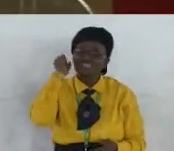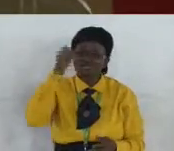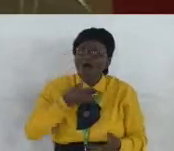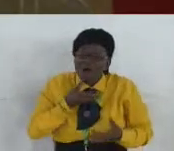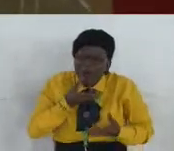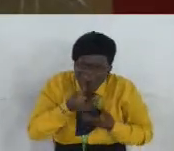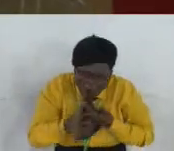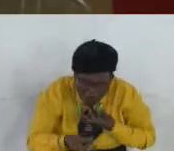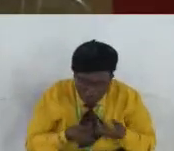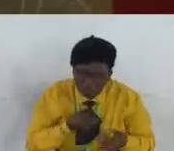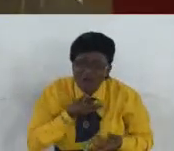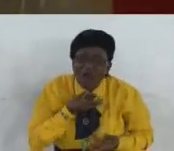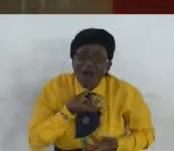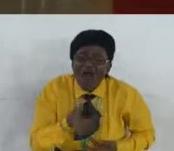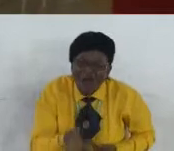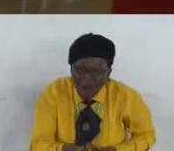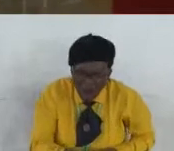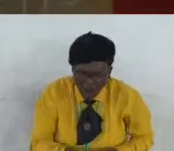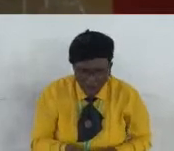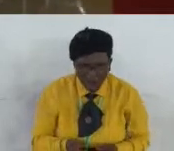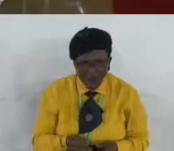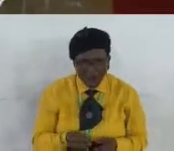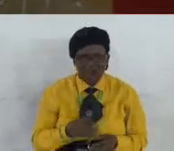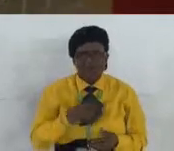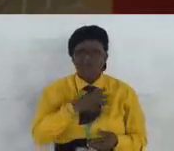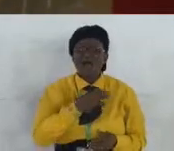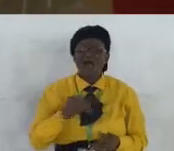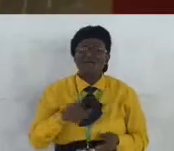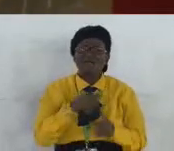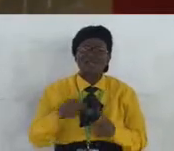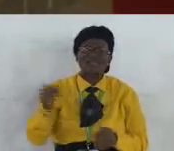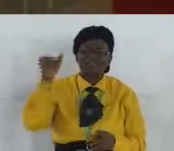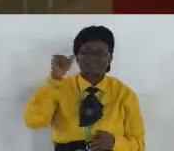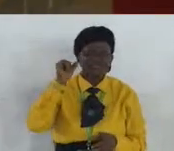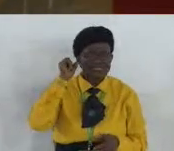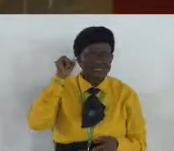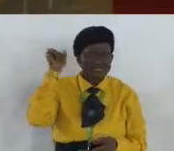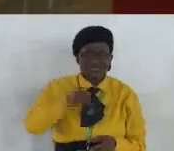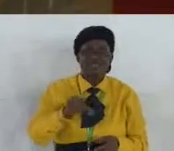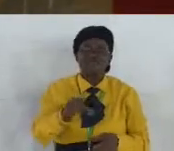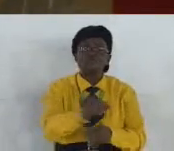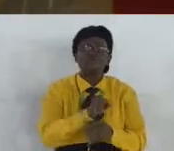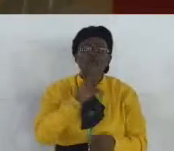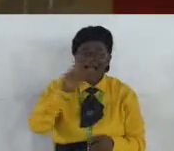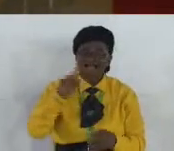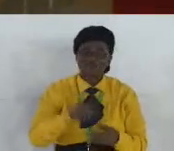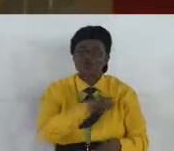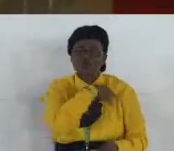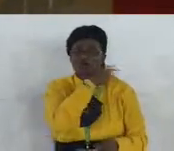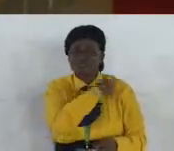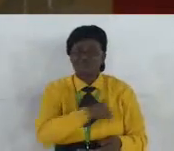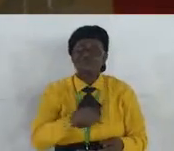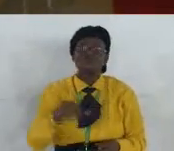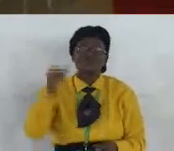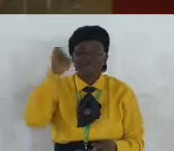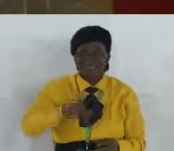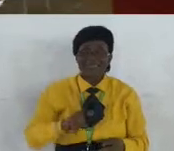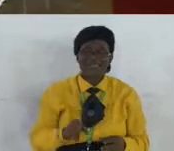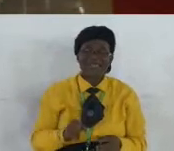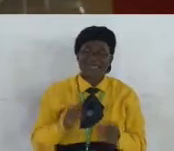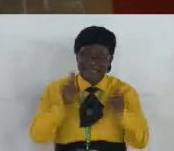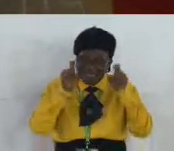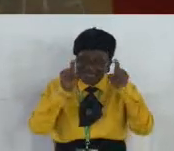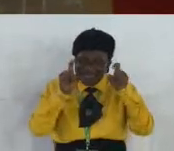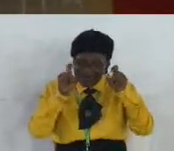Because she was rich, she went to the best hospital. They took x-ray, they took MRI, they took everything.